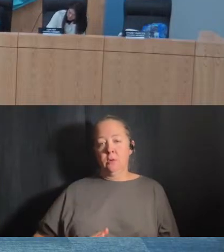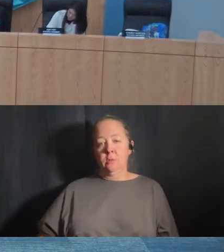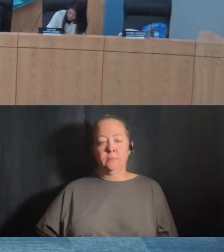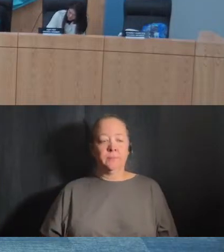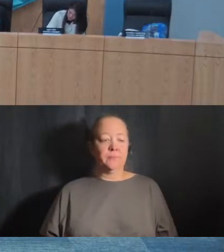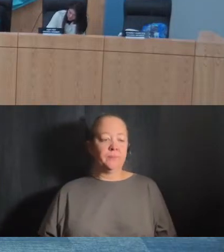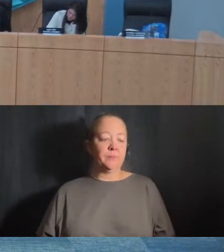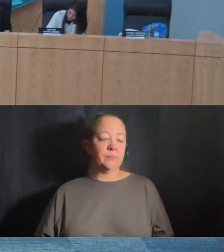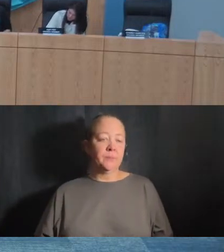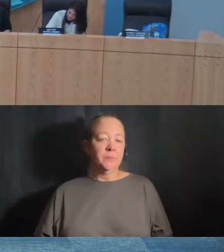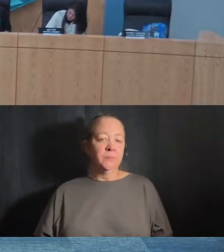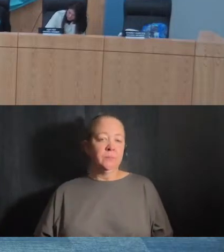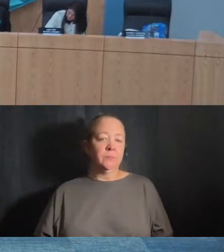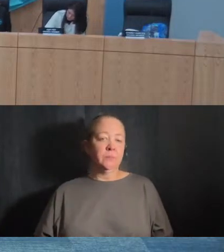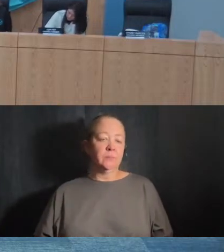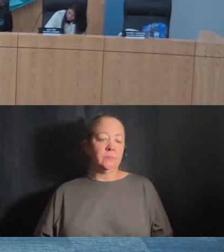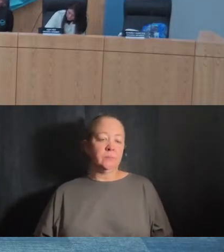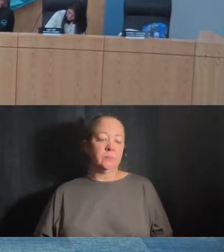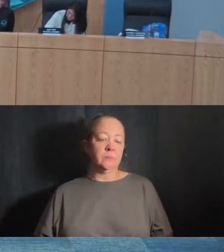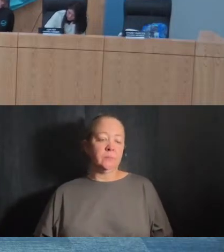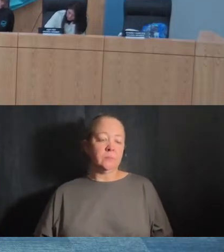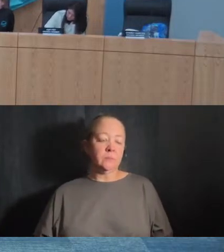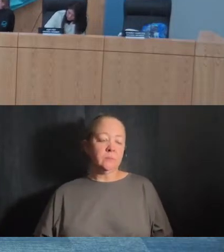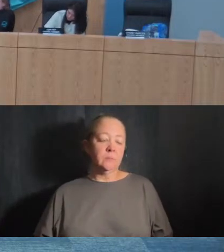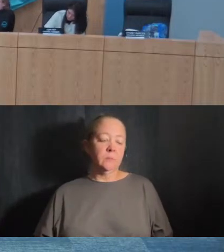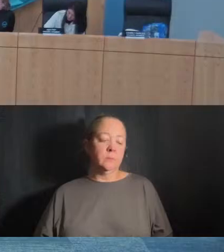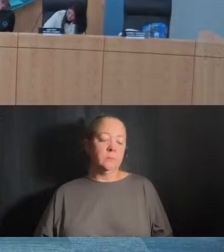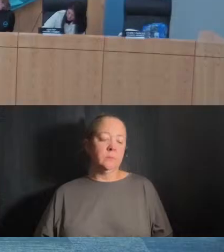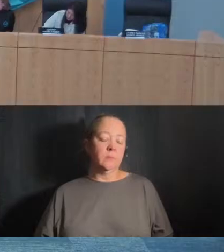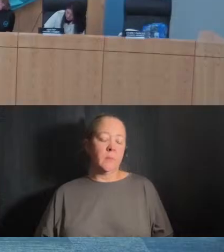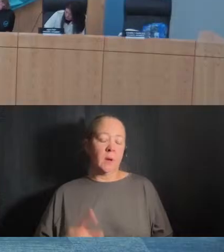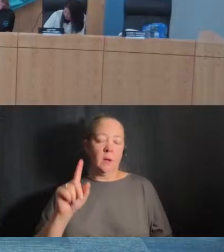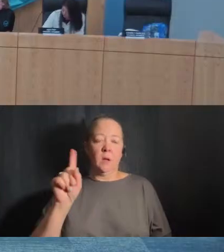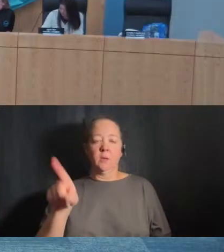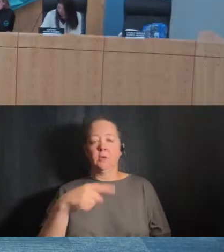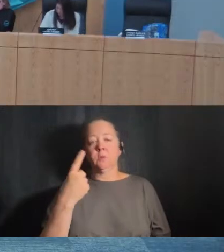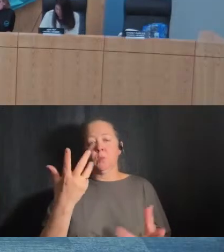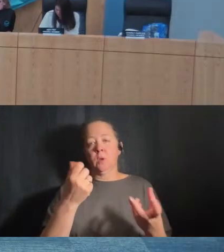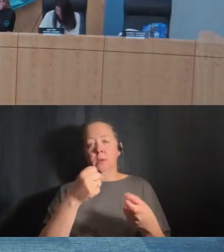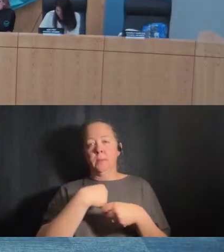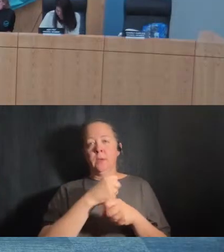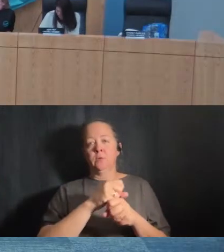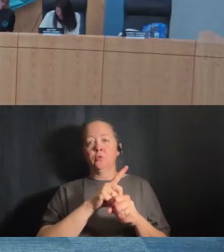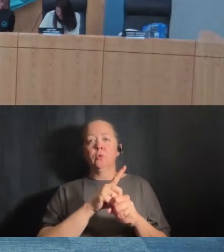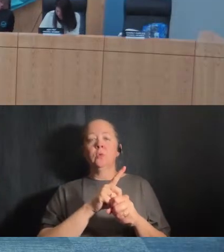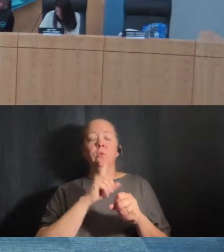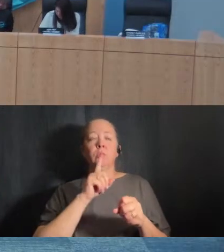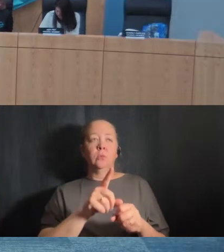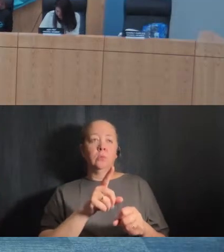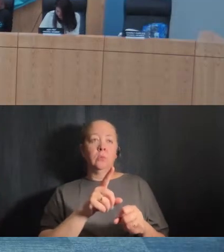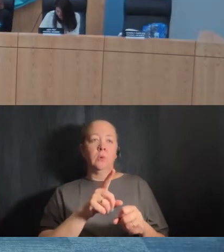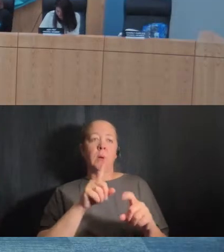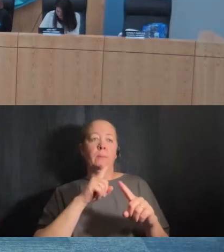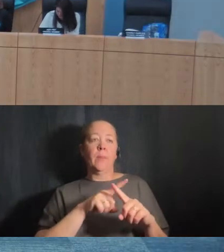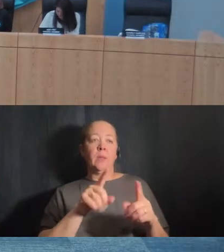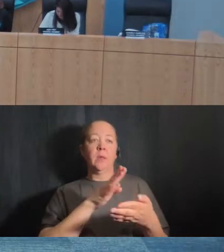I just want to make sure, I feel like I say this every year, but the budget season started in January, and I feel like we have